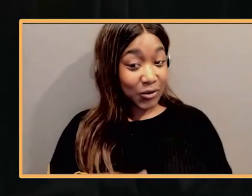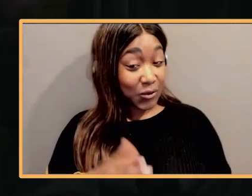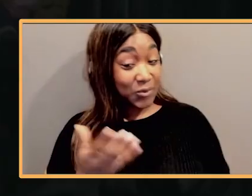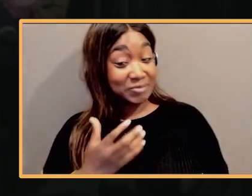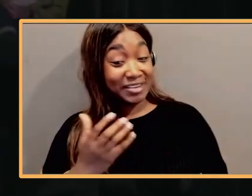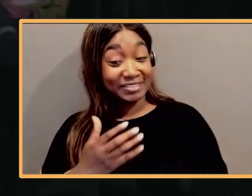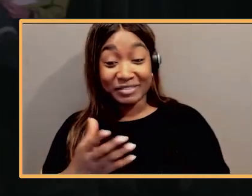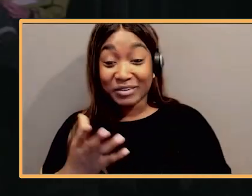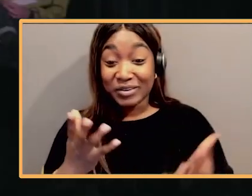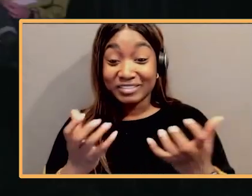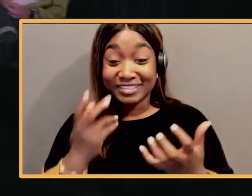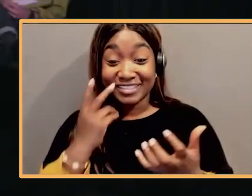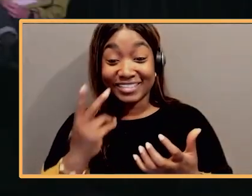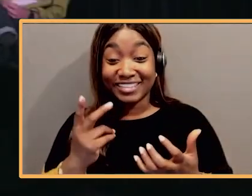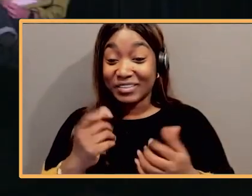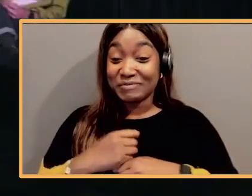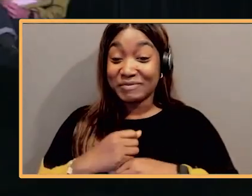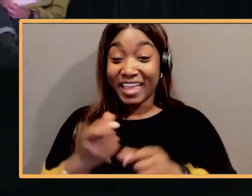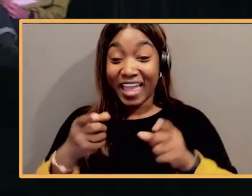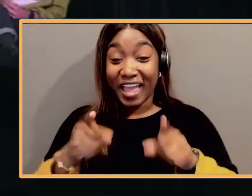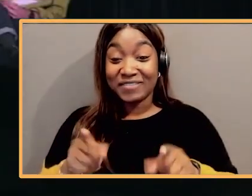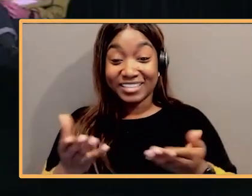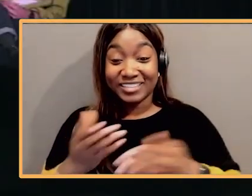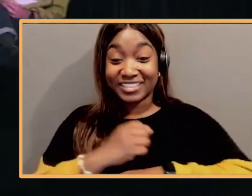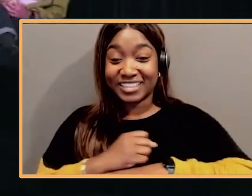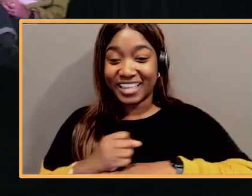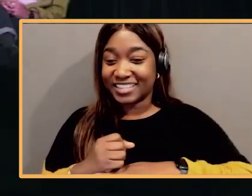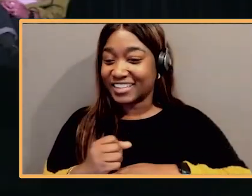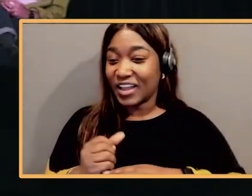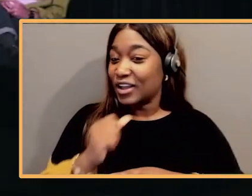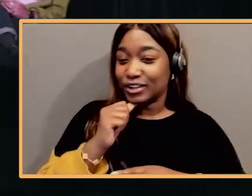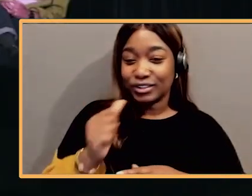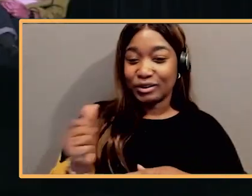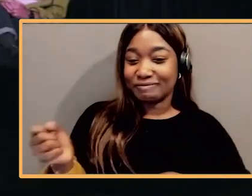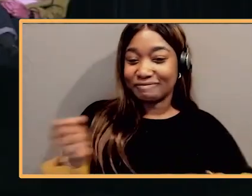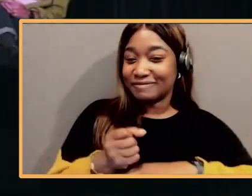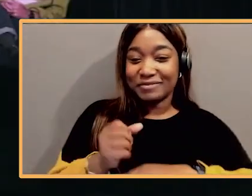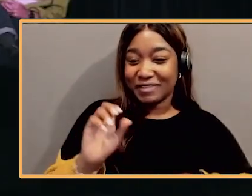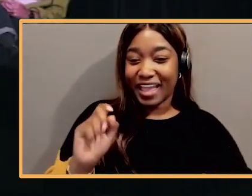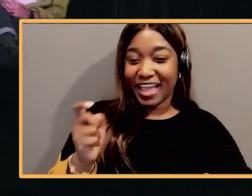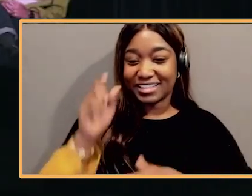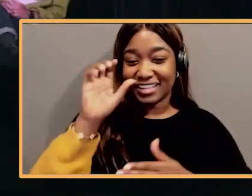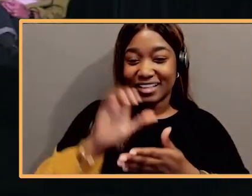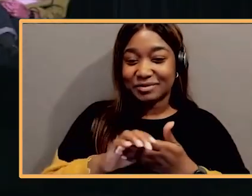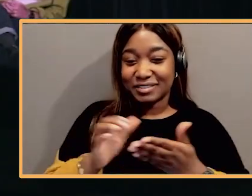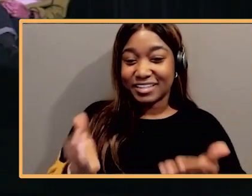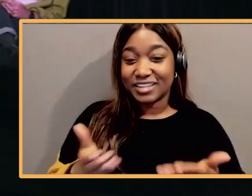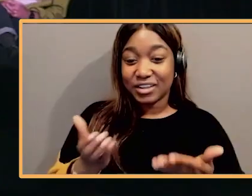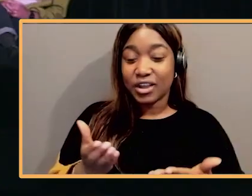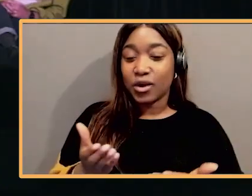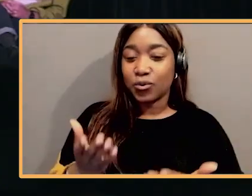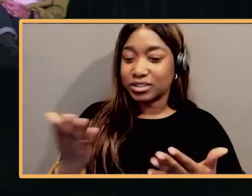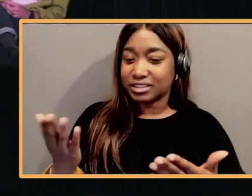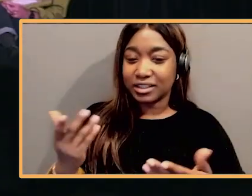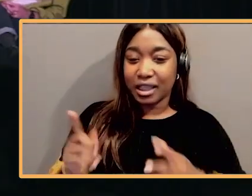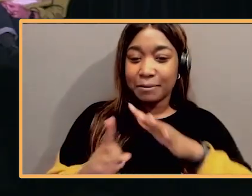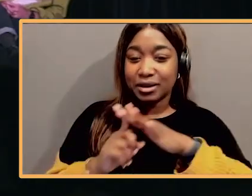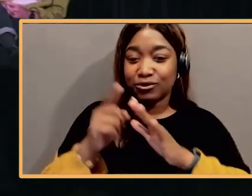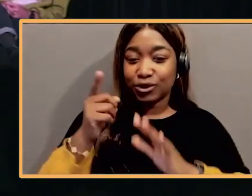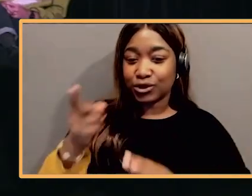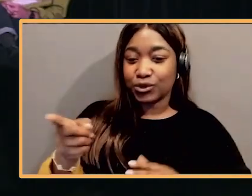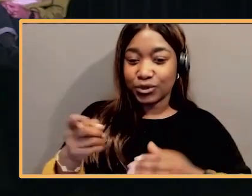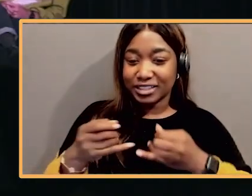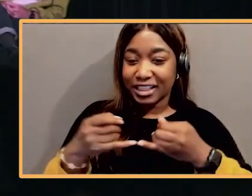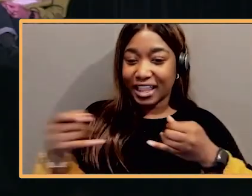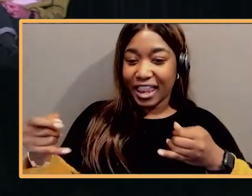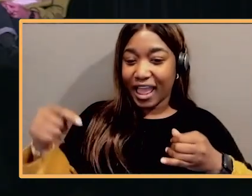We need to make it happen on stage. Don't get my ex-husband here. What's coming up for you? What's at the line? You know,